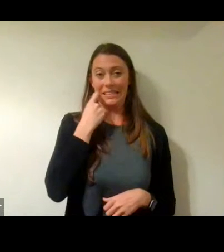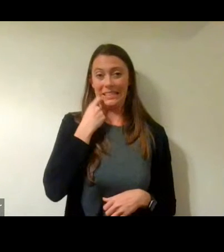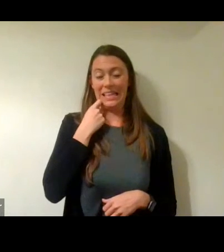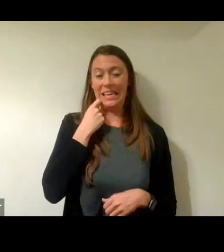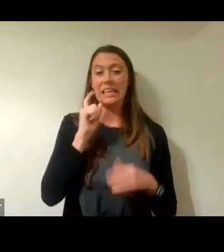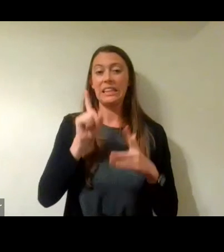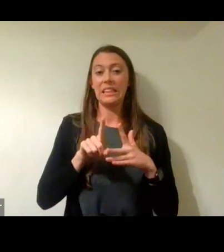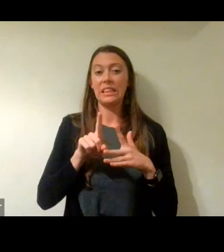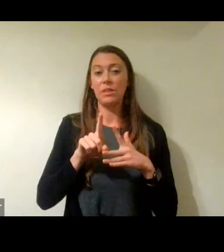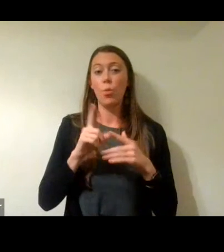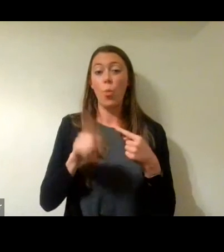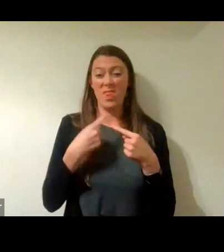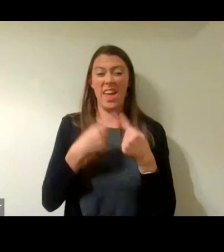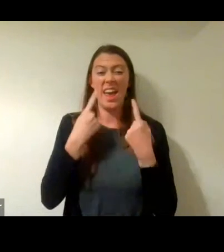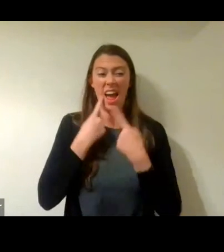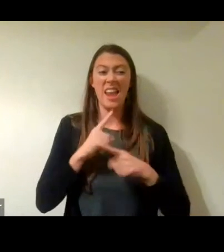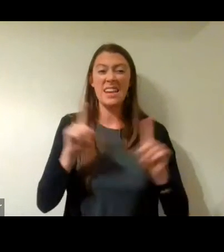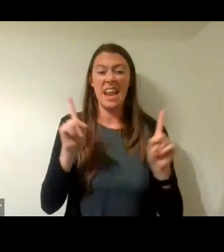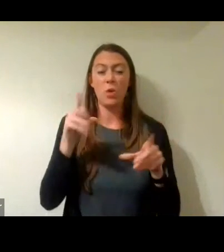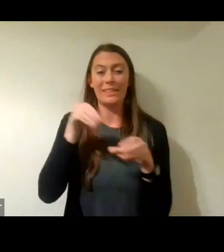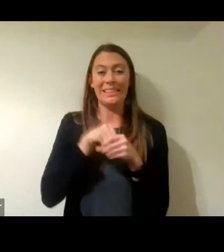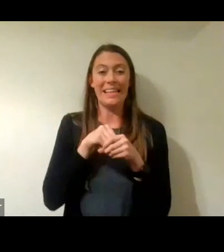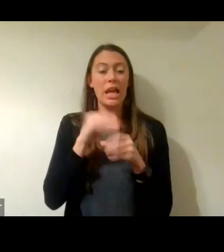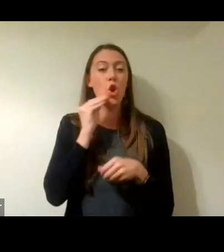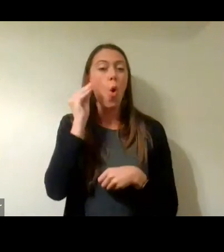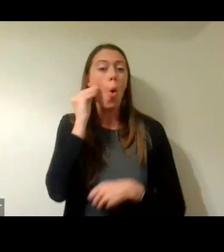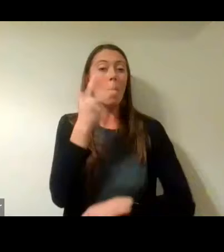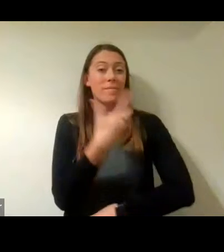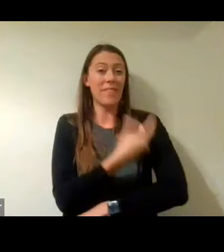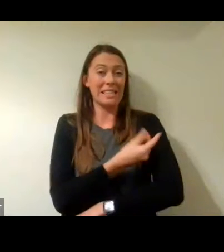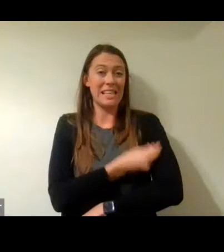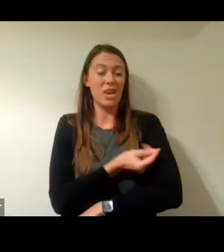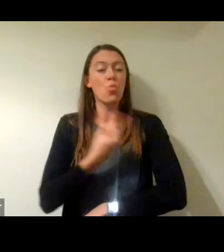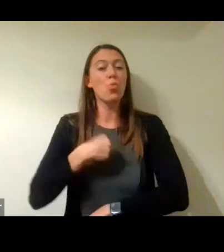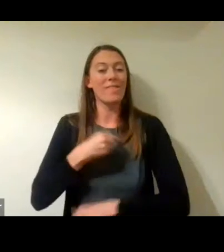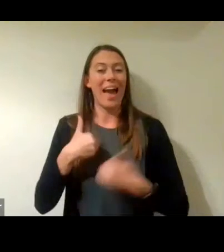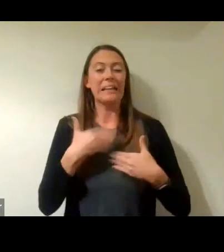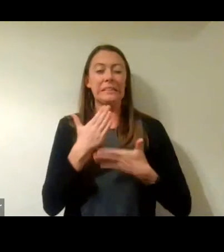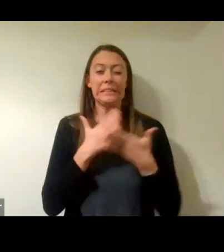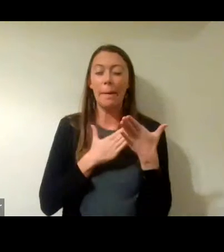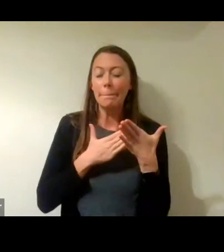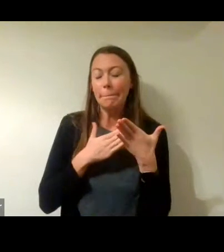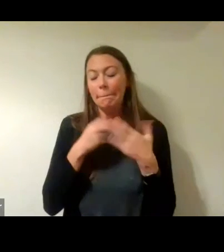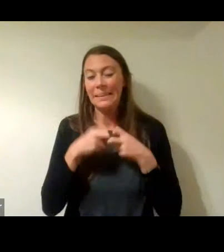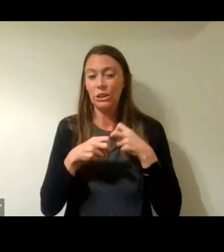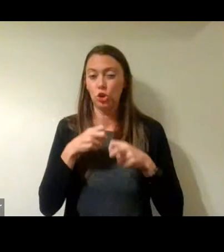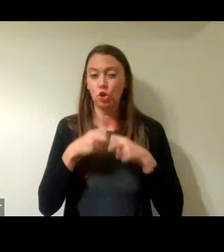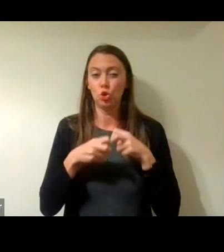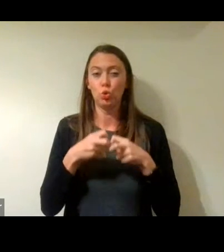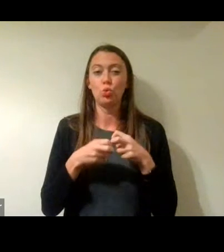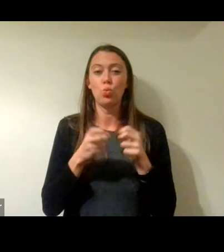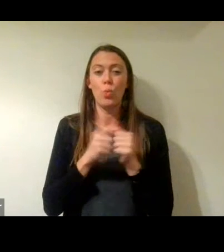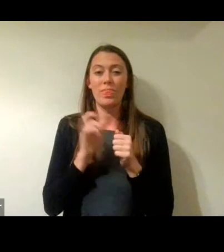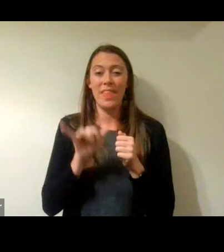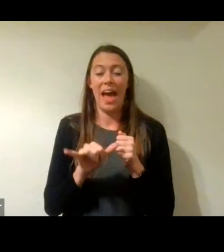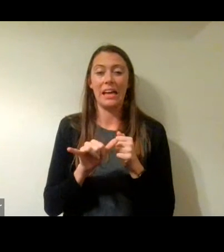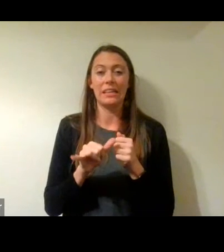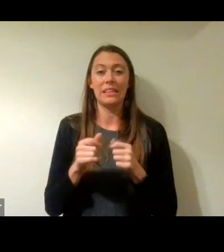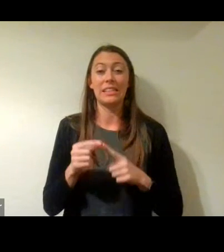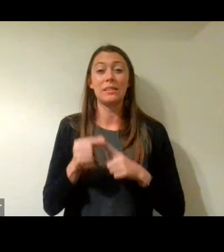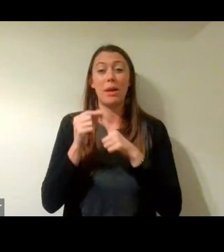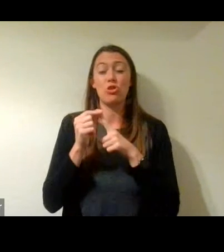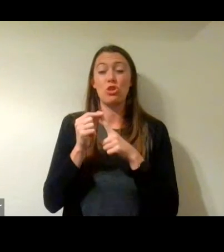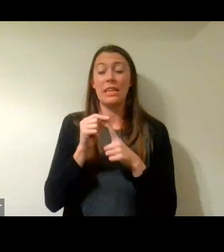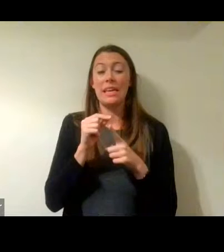vaccinations, we have experienced some issues with it, with the language